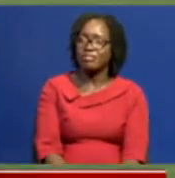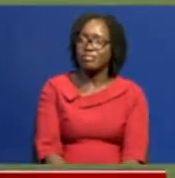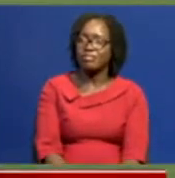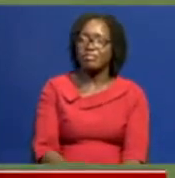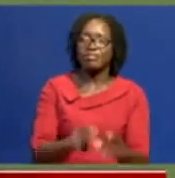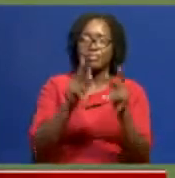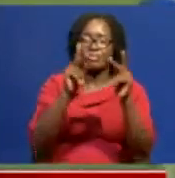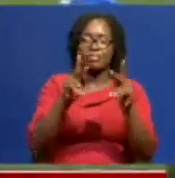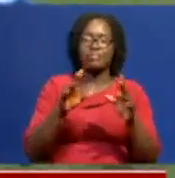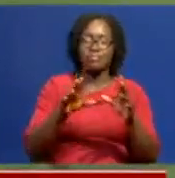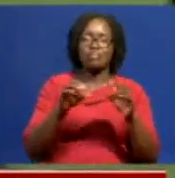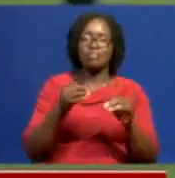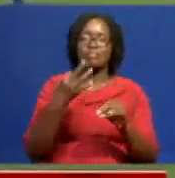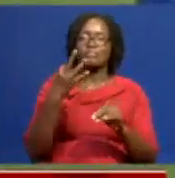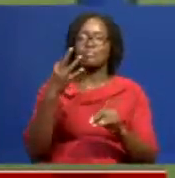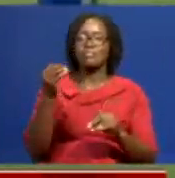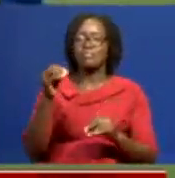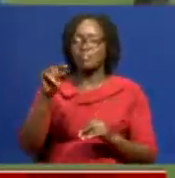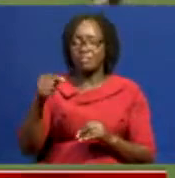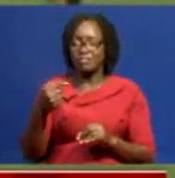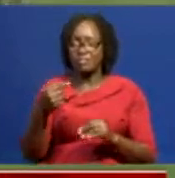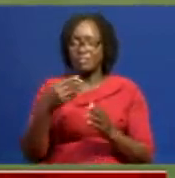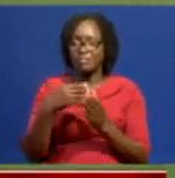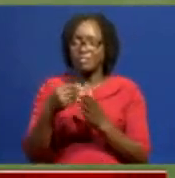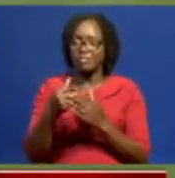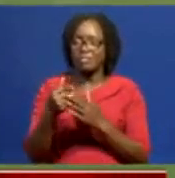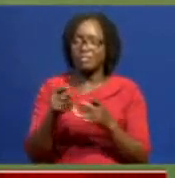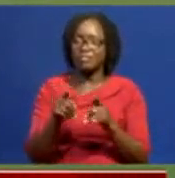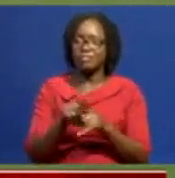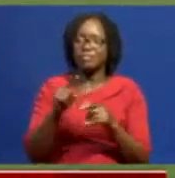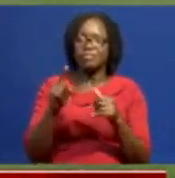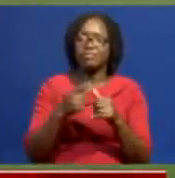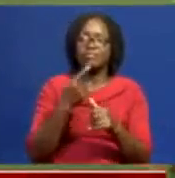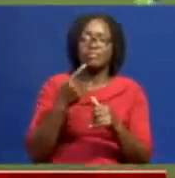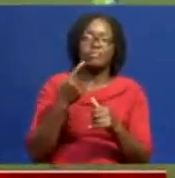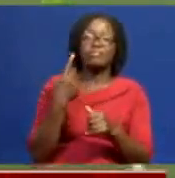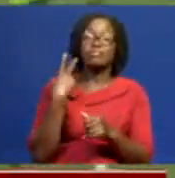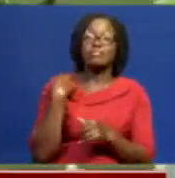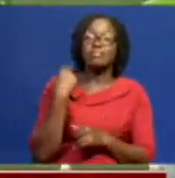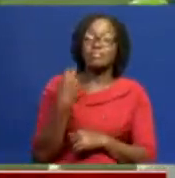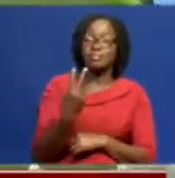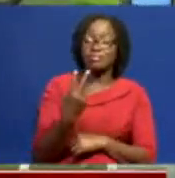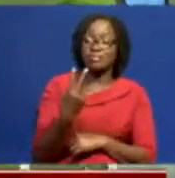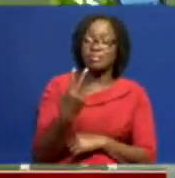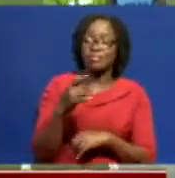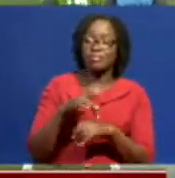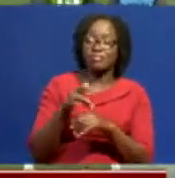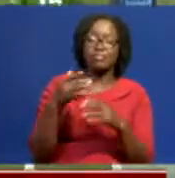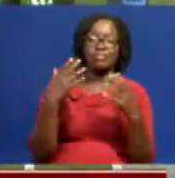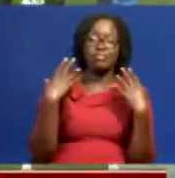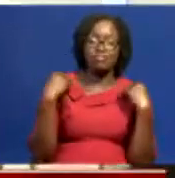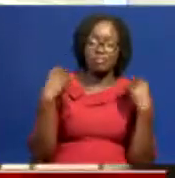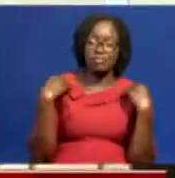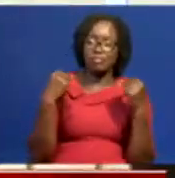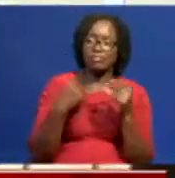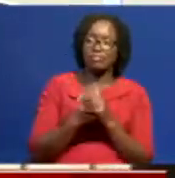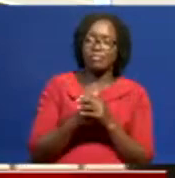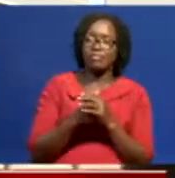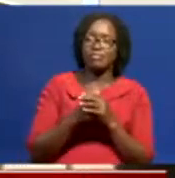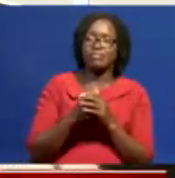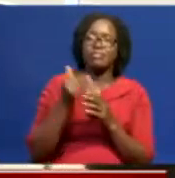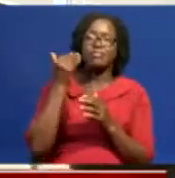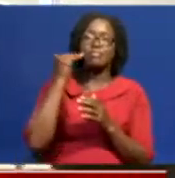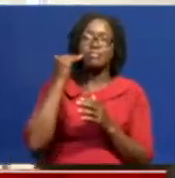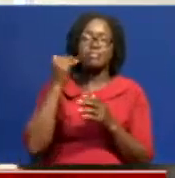Kisumu received 300,000 Kenya shillings token as the first runners-up. In the earlier game, Siaya rallied from a goal down to